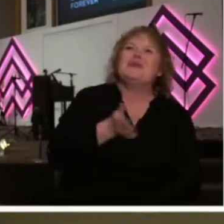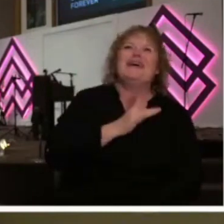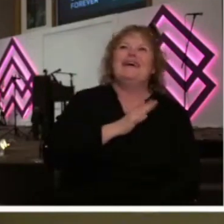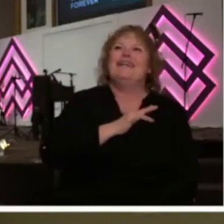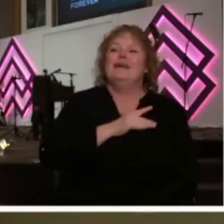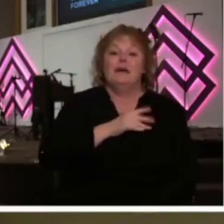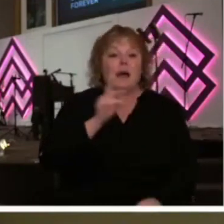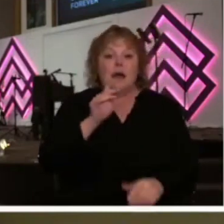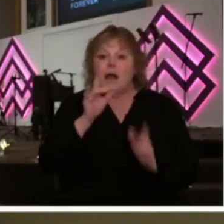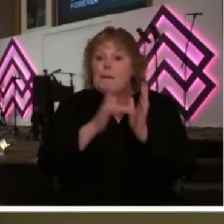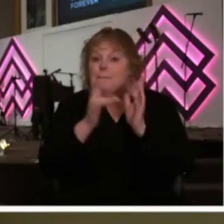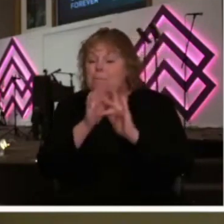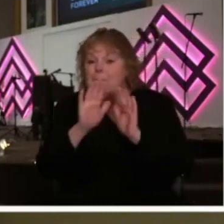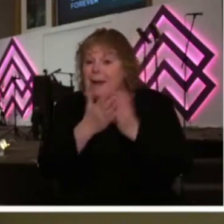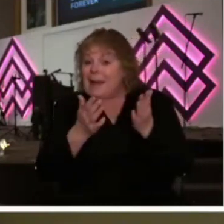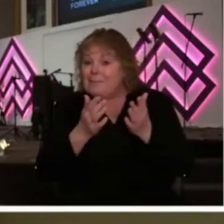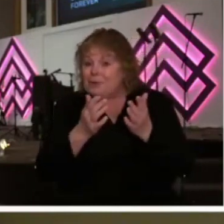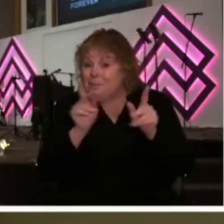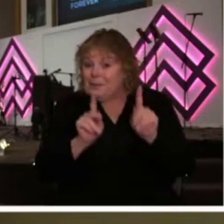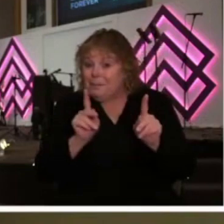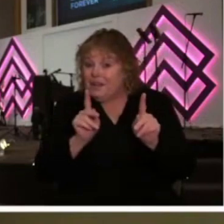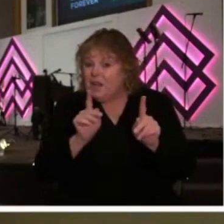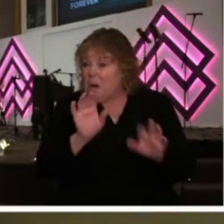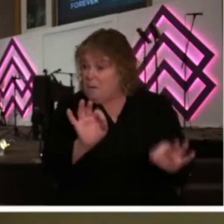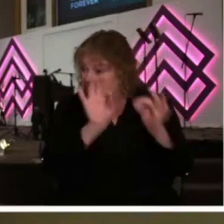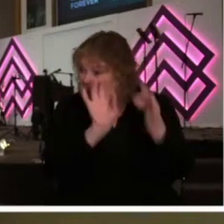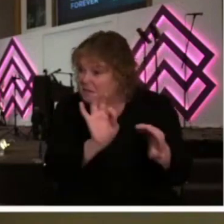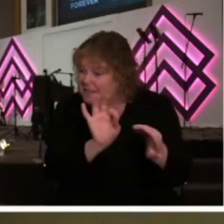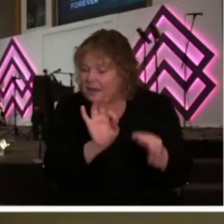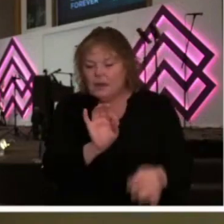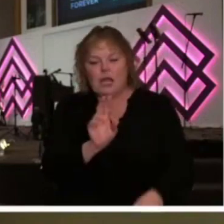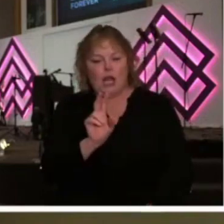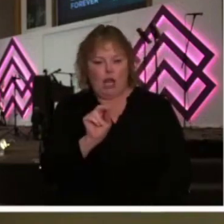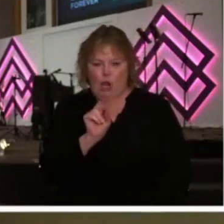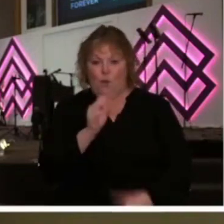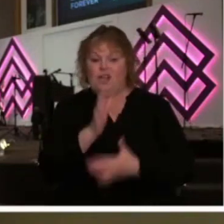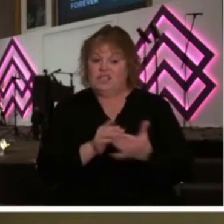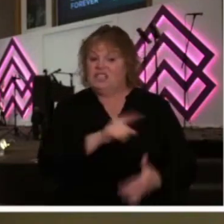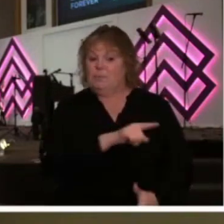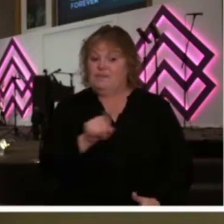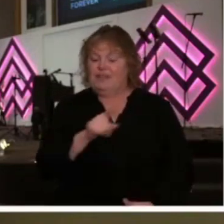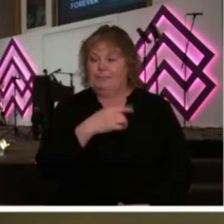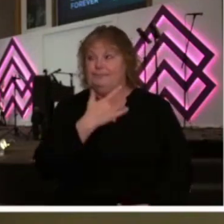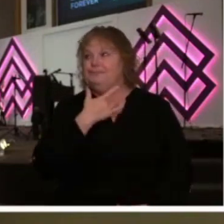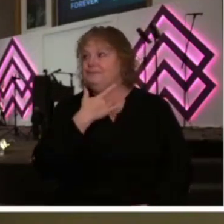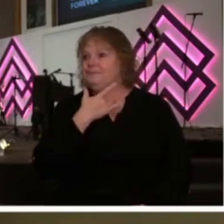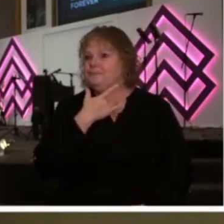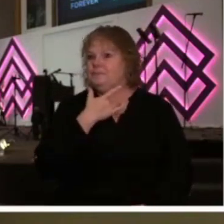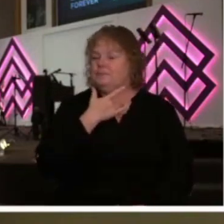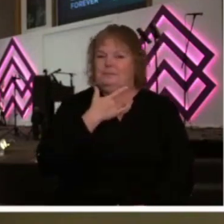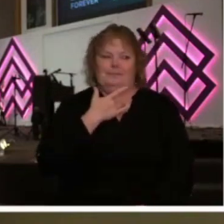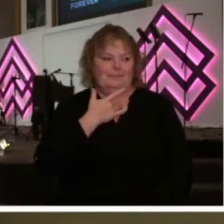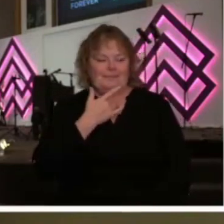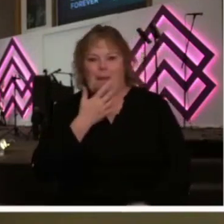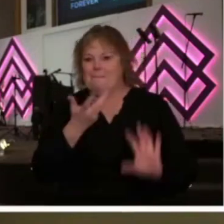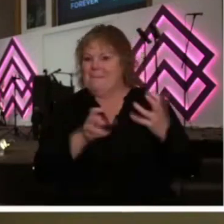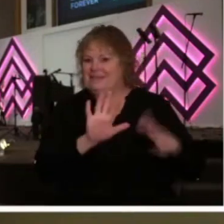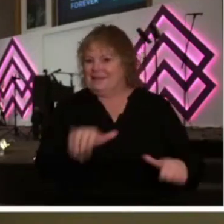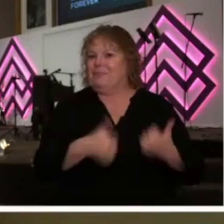Bible characters are not perfect. In fact, some of their lives are really messed up, and I wouldn't even advise you to use them as role